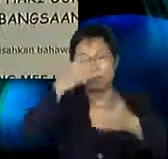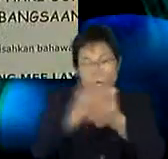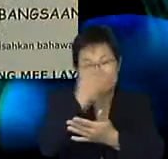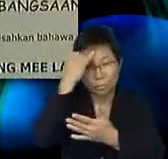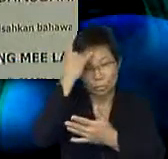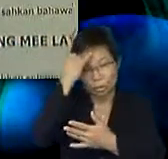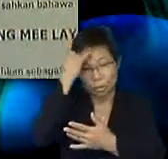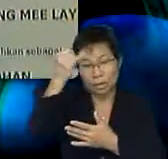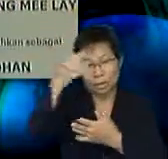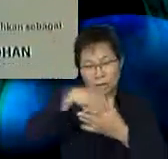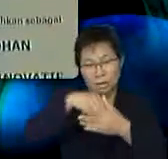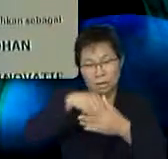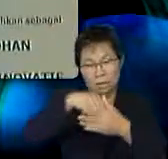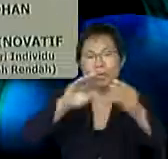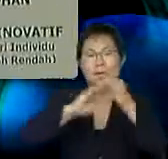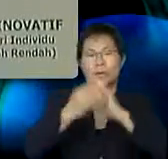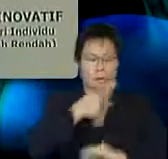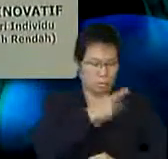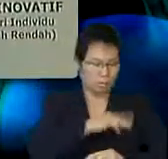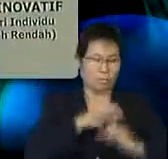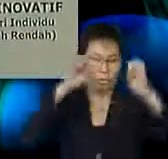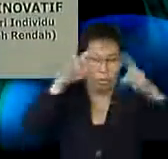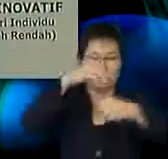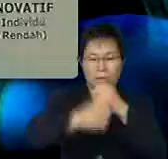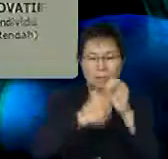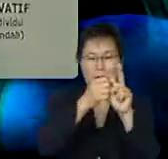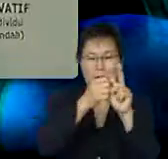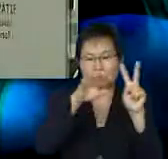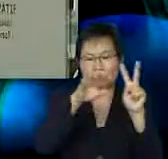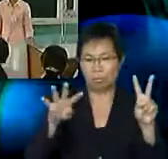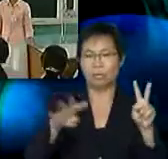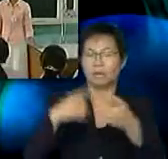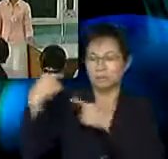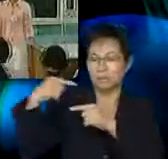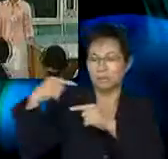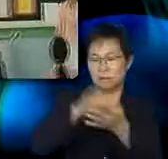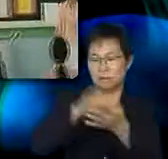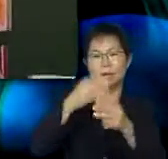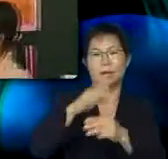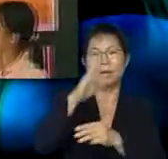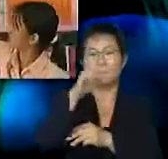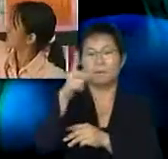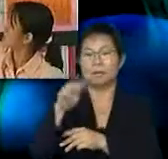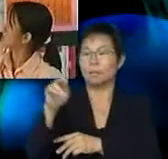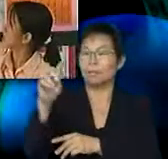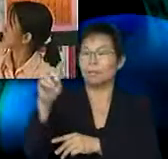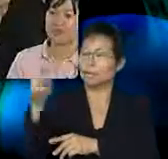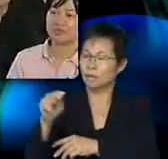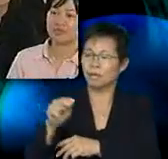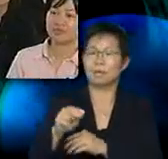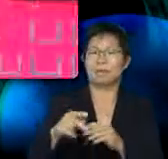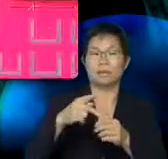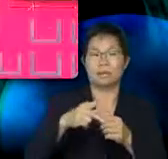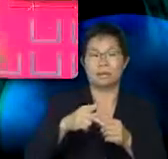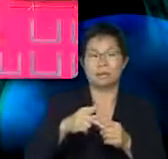by the Ministry of Education in 2004. Since then, Madam Tang Mi Lei has been